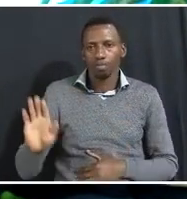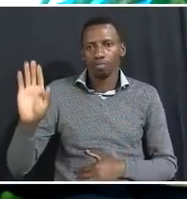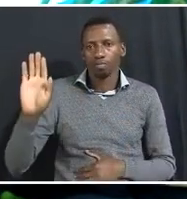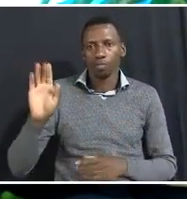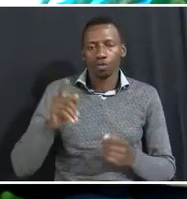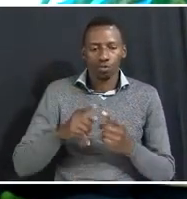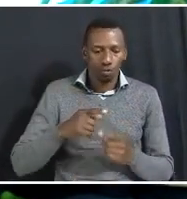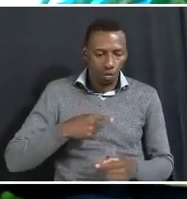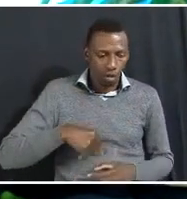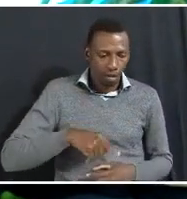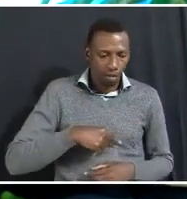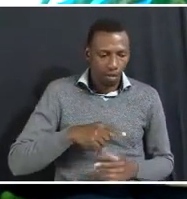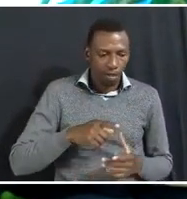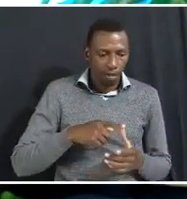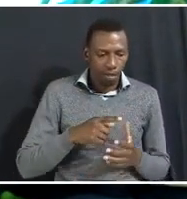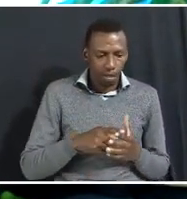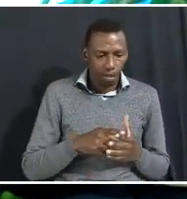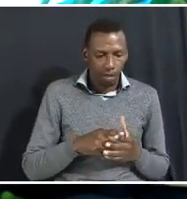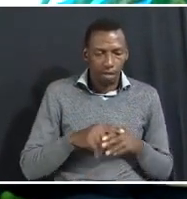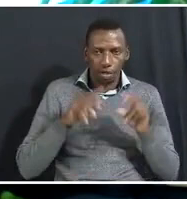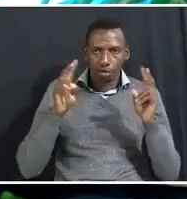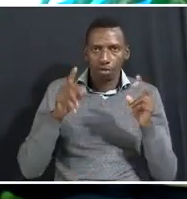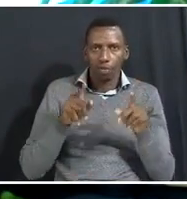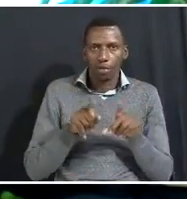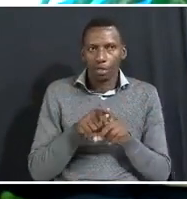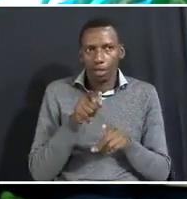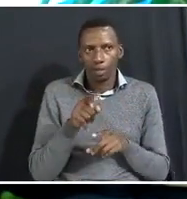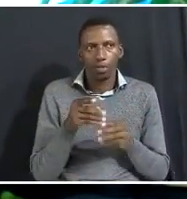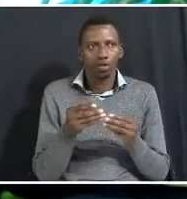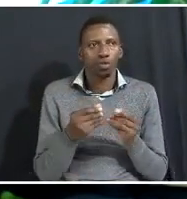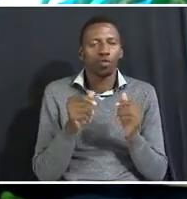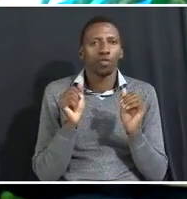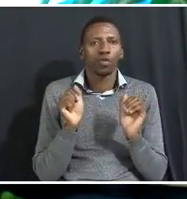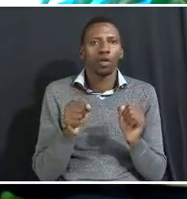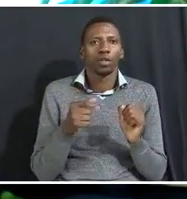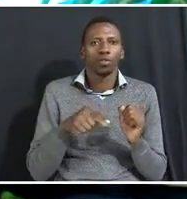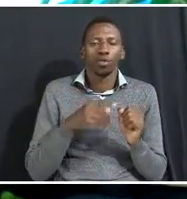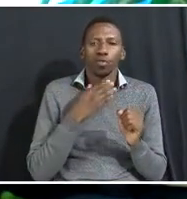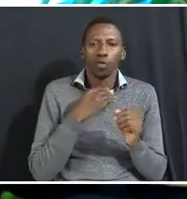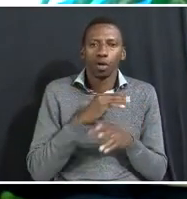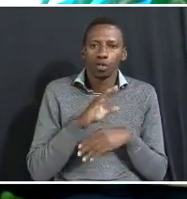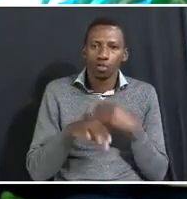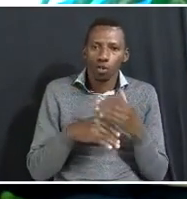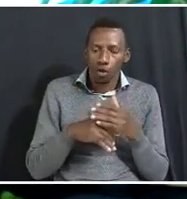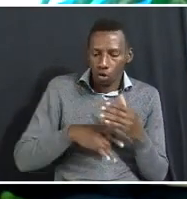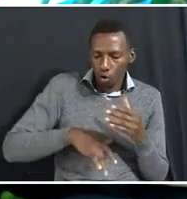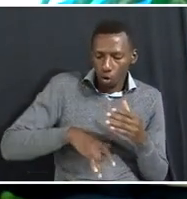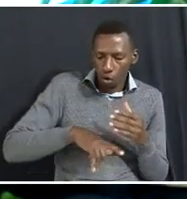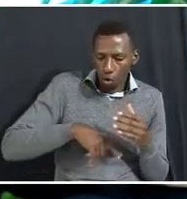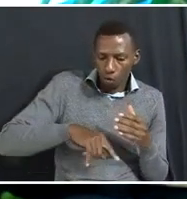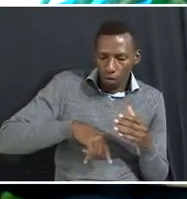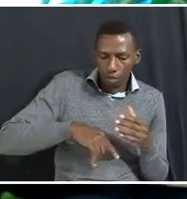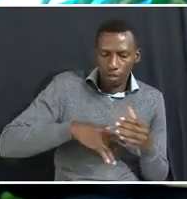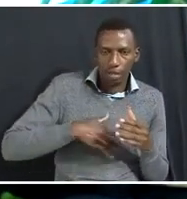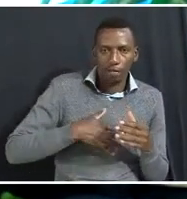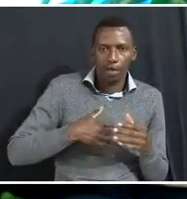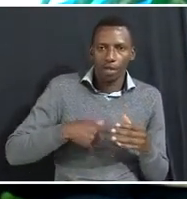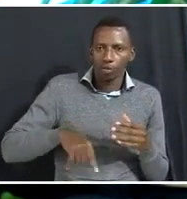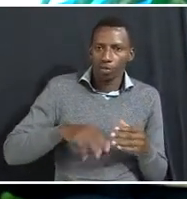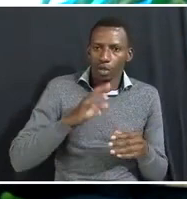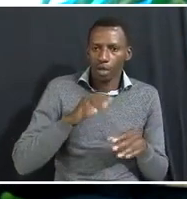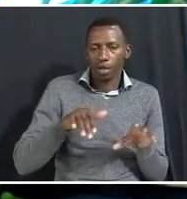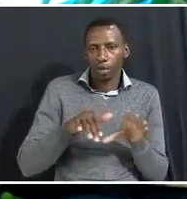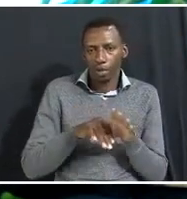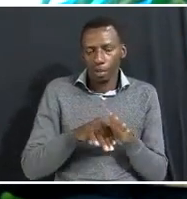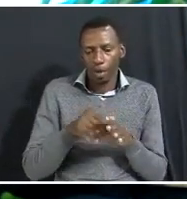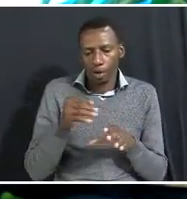to us so that such issues can be addressed. We want all of us to feel part and parcel of the